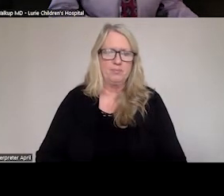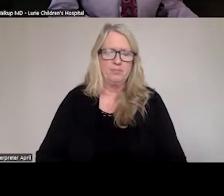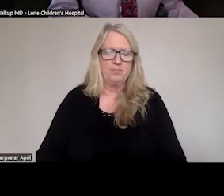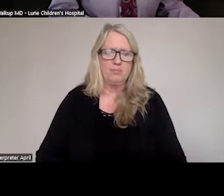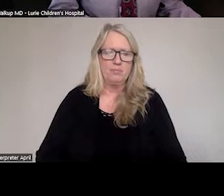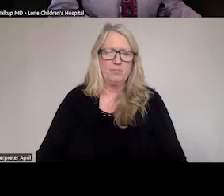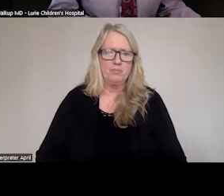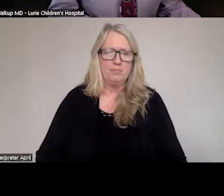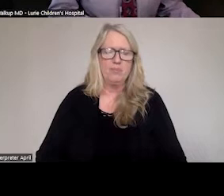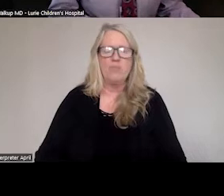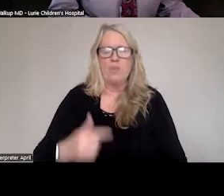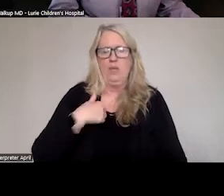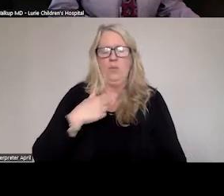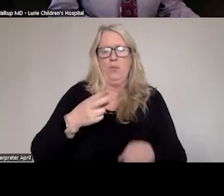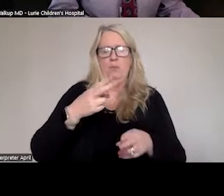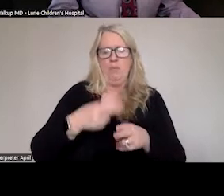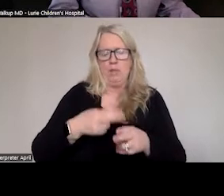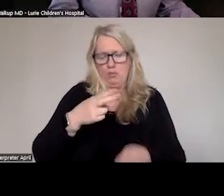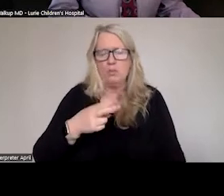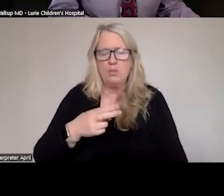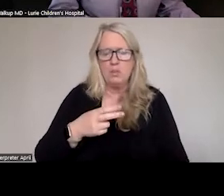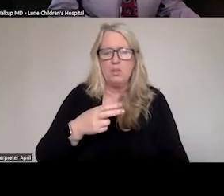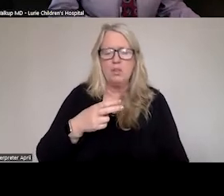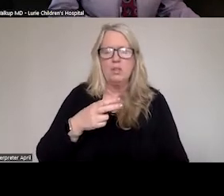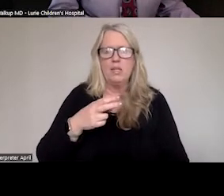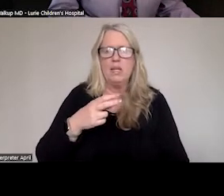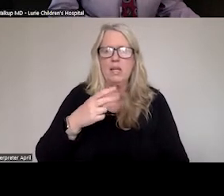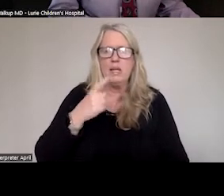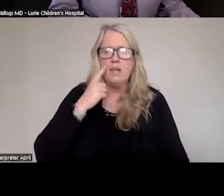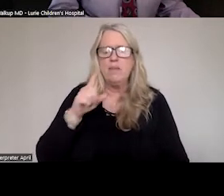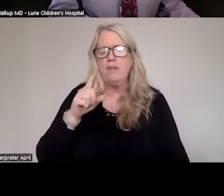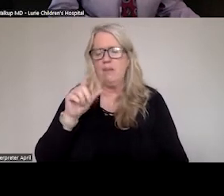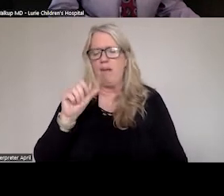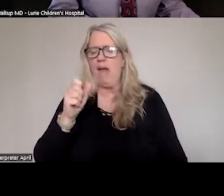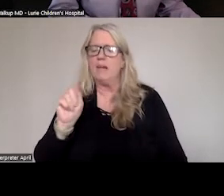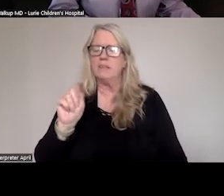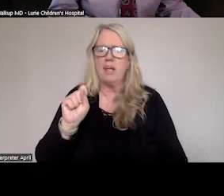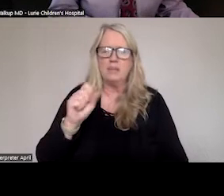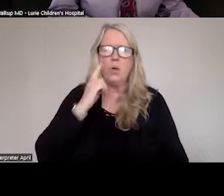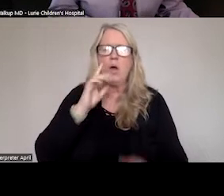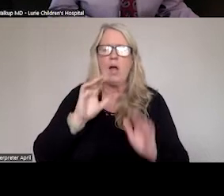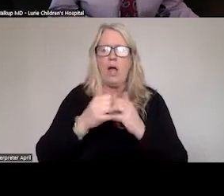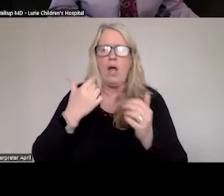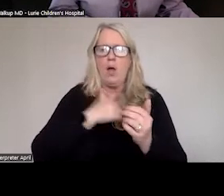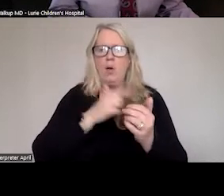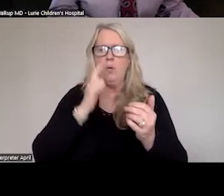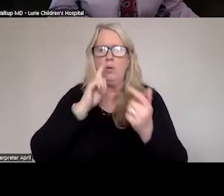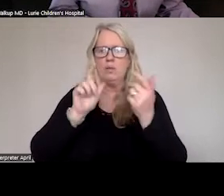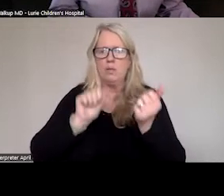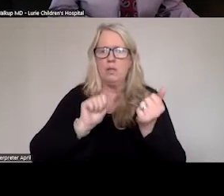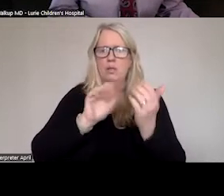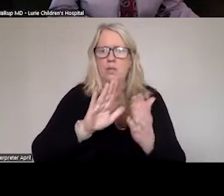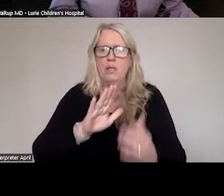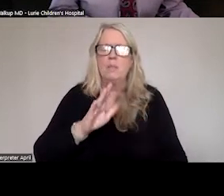And as we mentioned, that the assets or the way we approach this is really